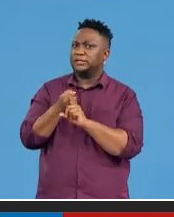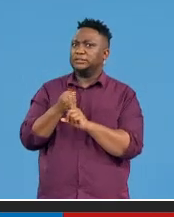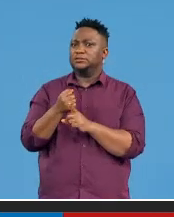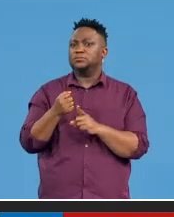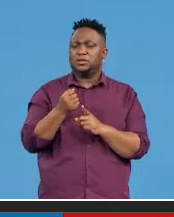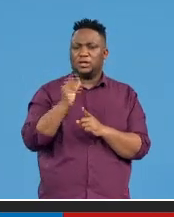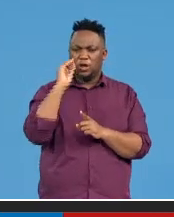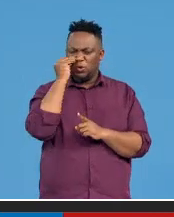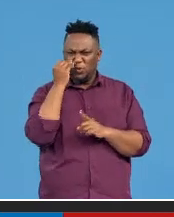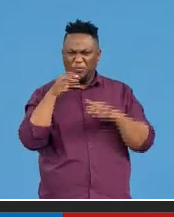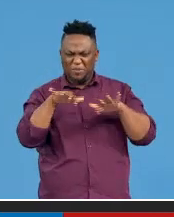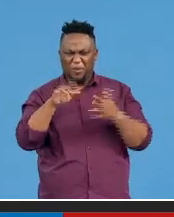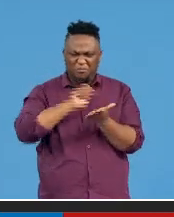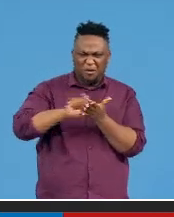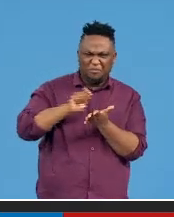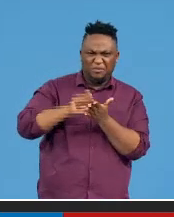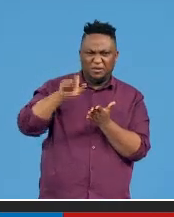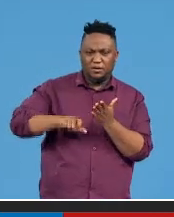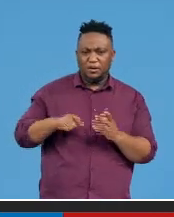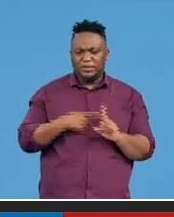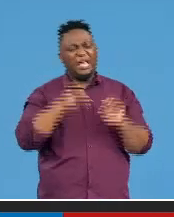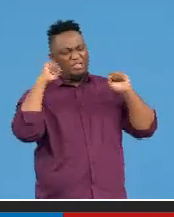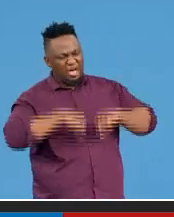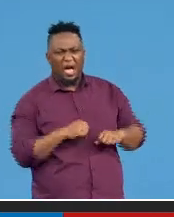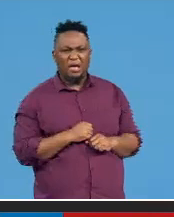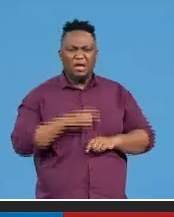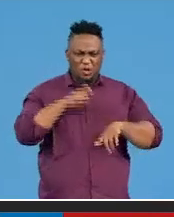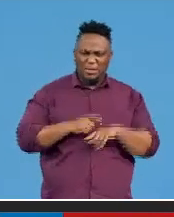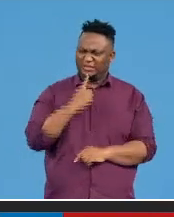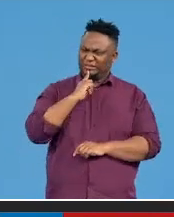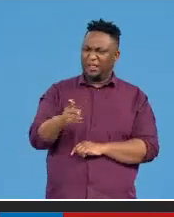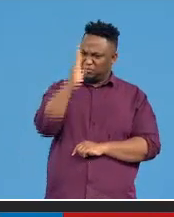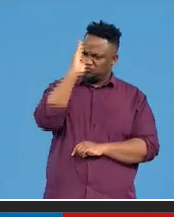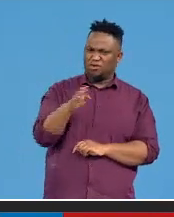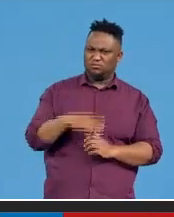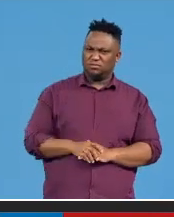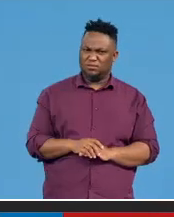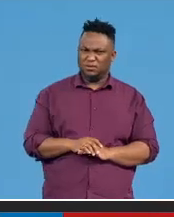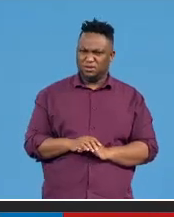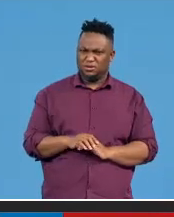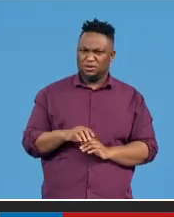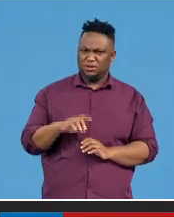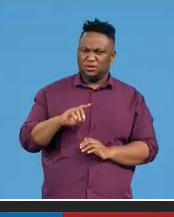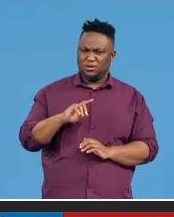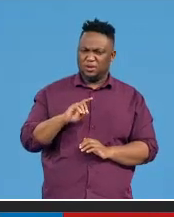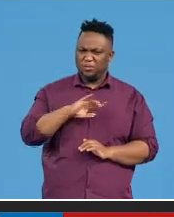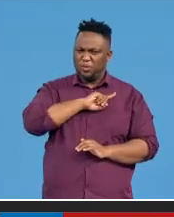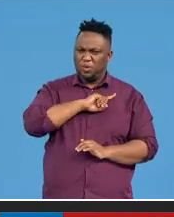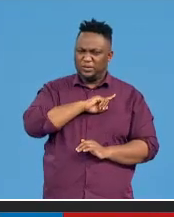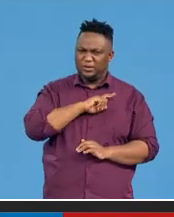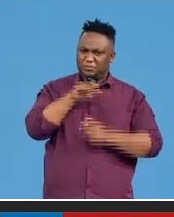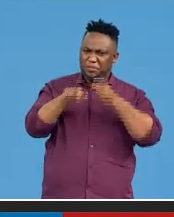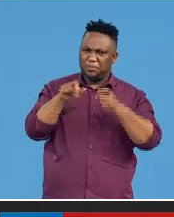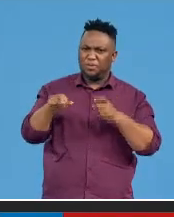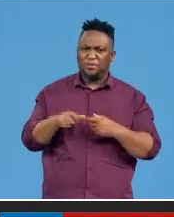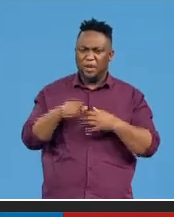journalists." And they'll say, "Yeah, Paul, man, you must tell them off when these other people, sometimes they just